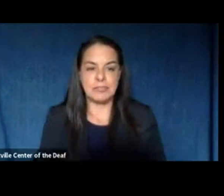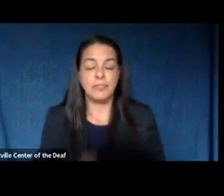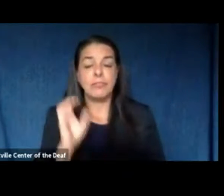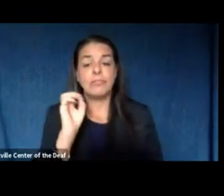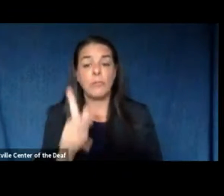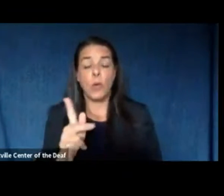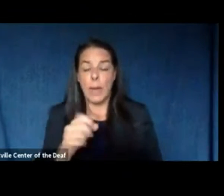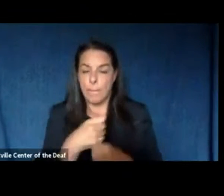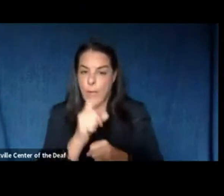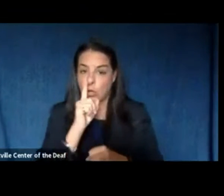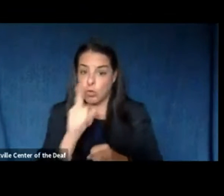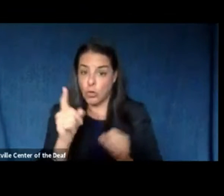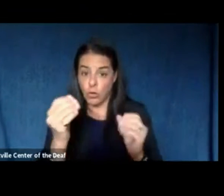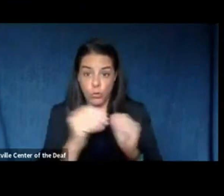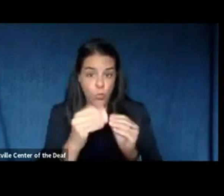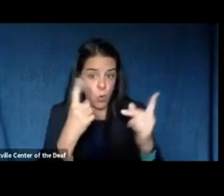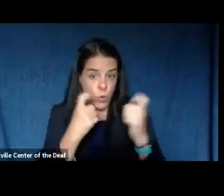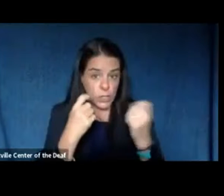questions?